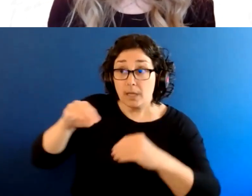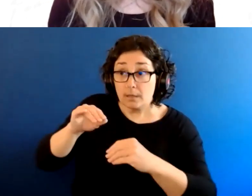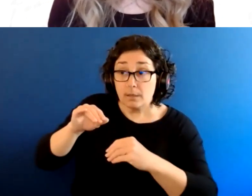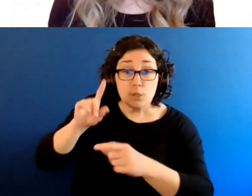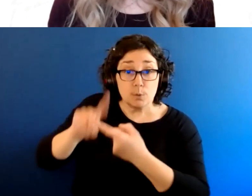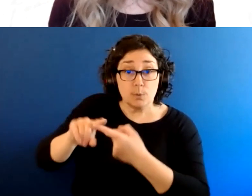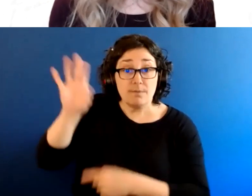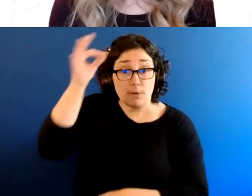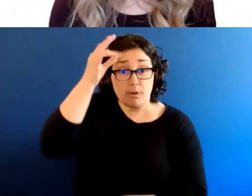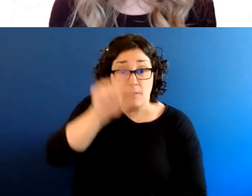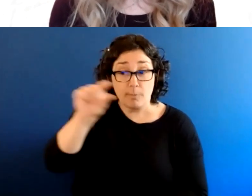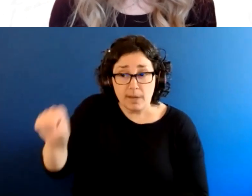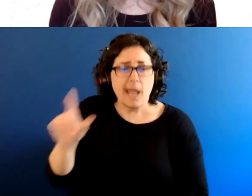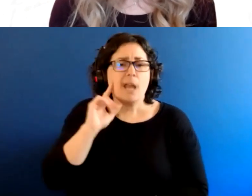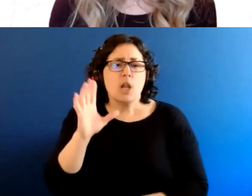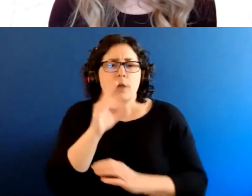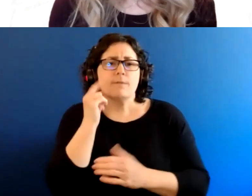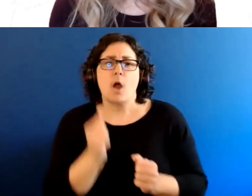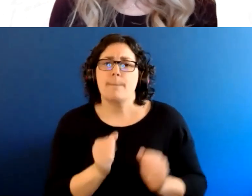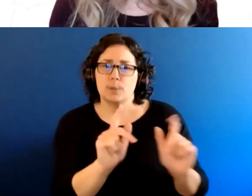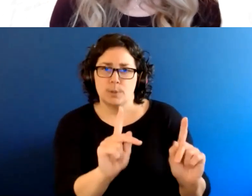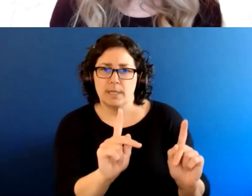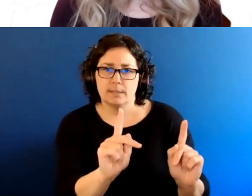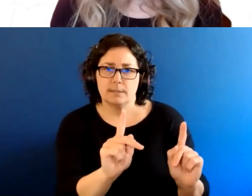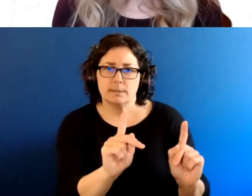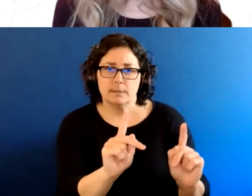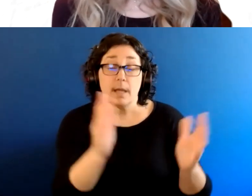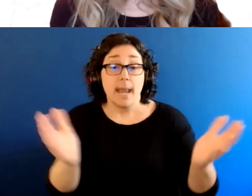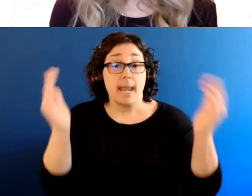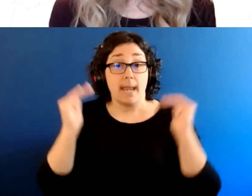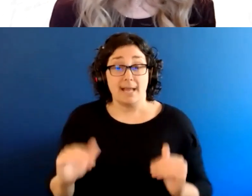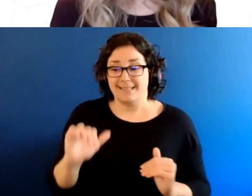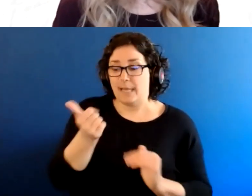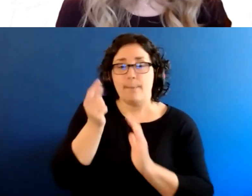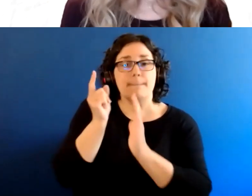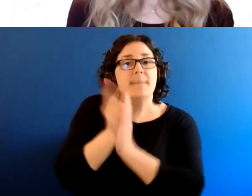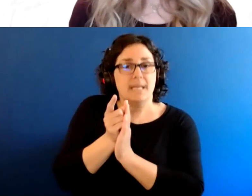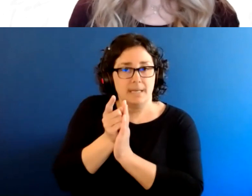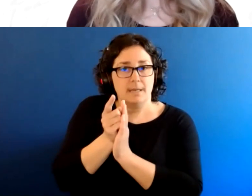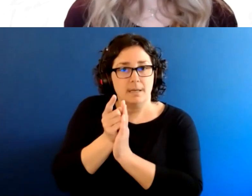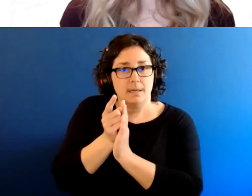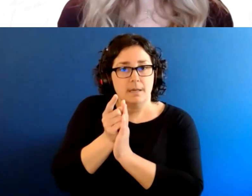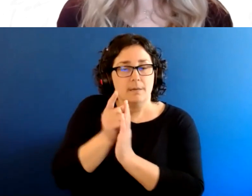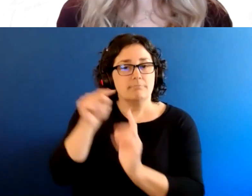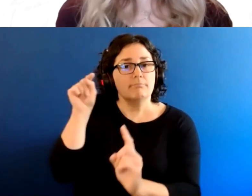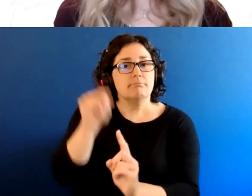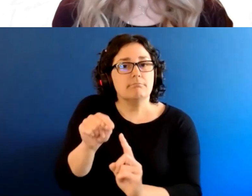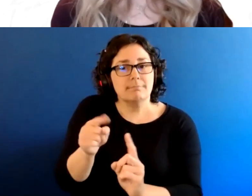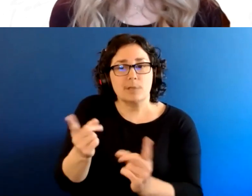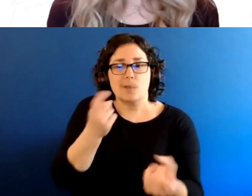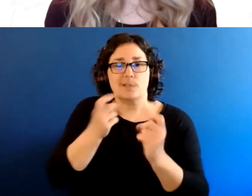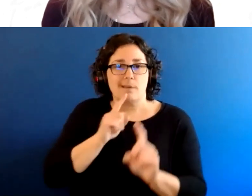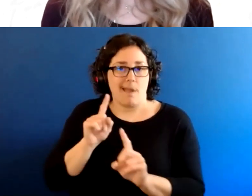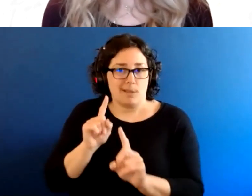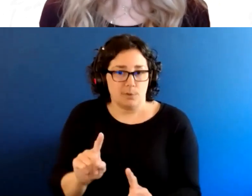and how to find opportunities. And so this will be followed by a 10-minute dedicated period to answering any questions you